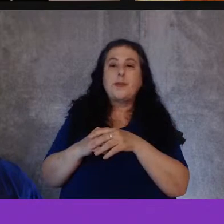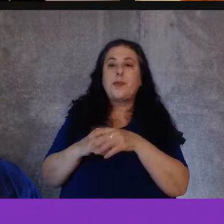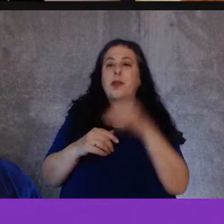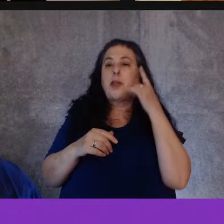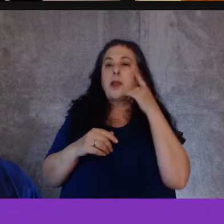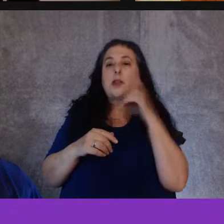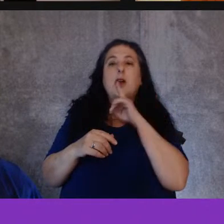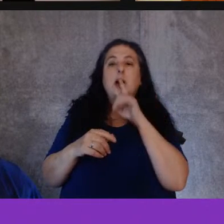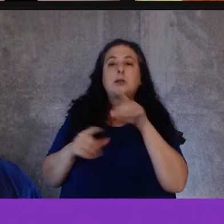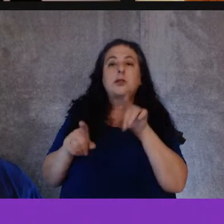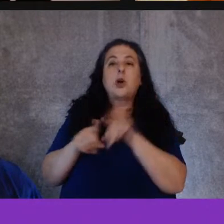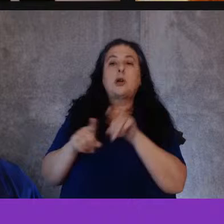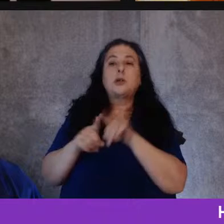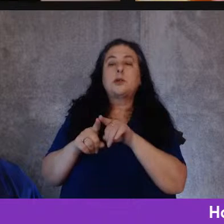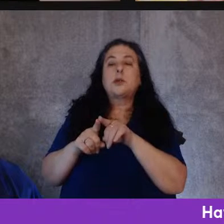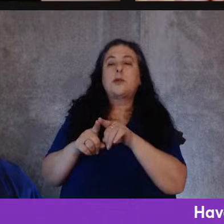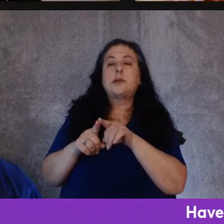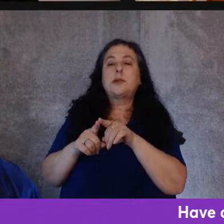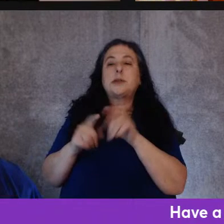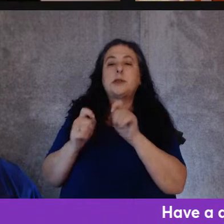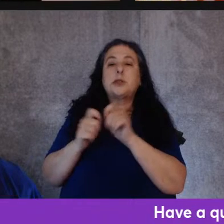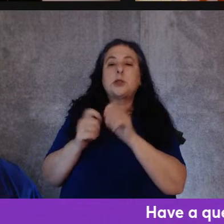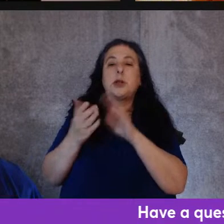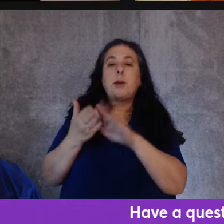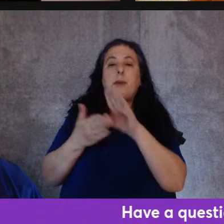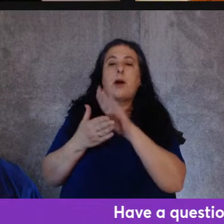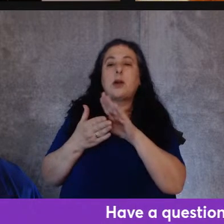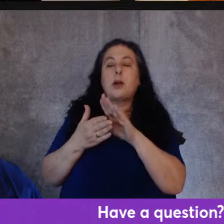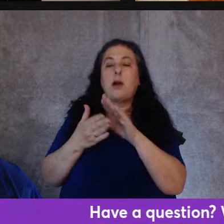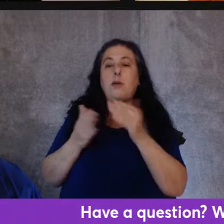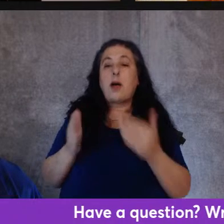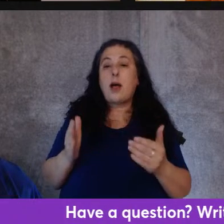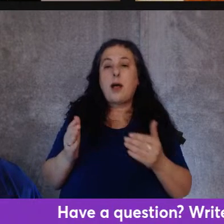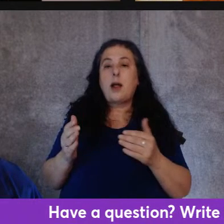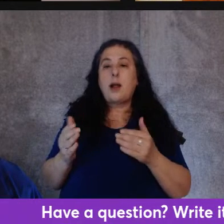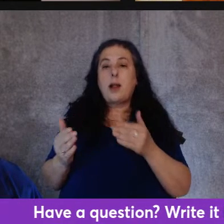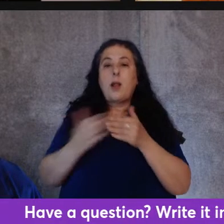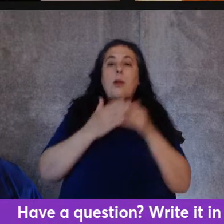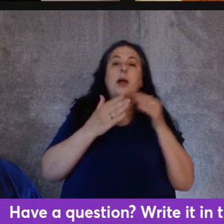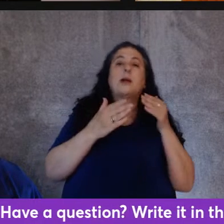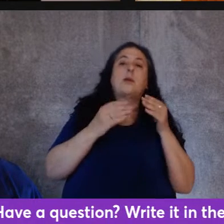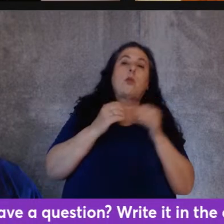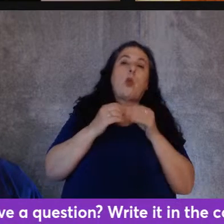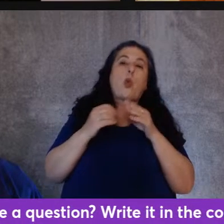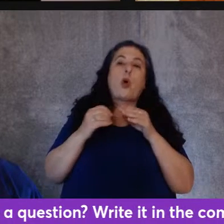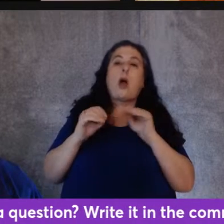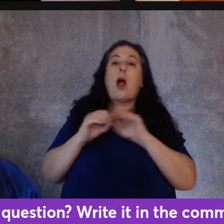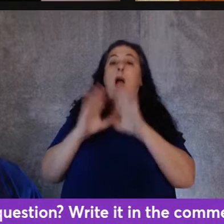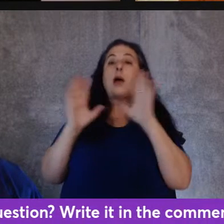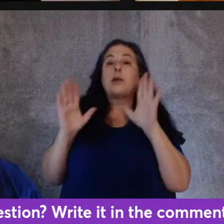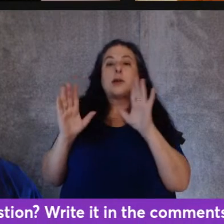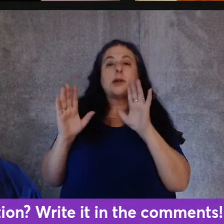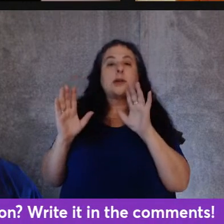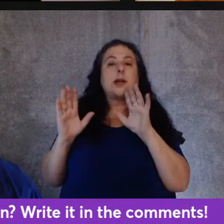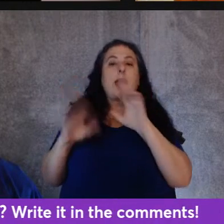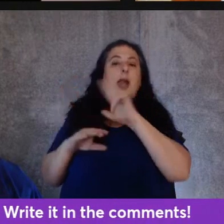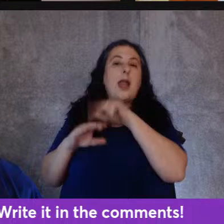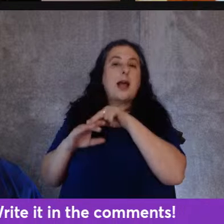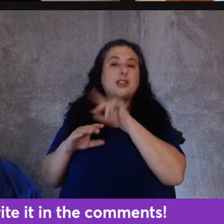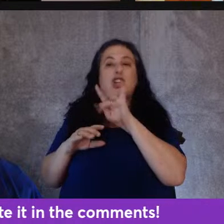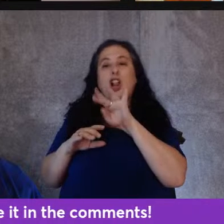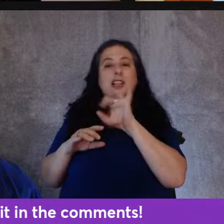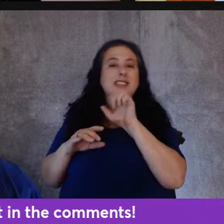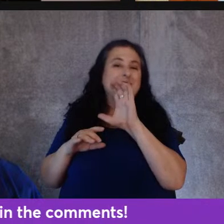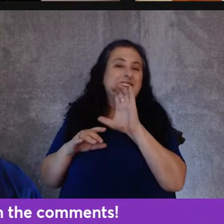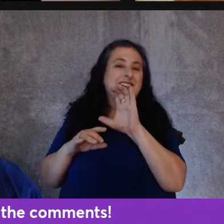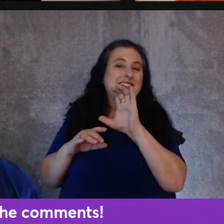there's also a certain amount of backlash against the more overtly nationalistic kind